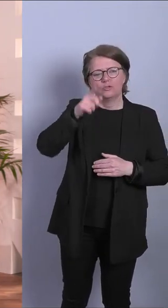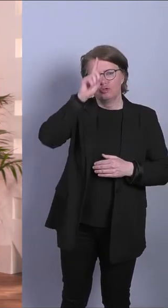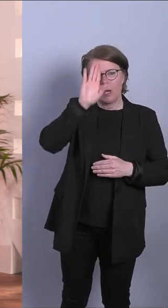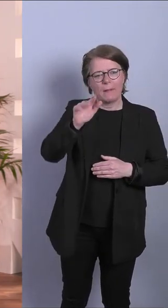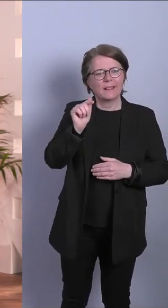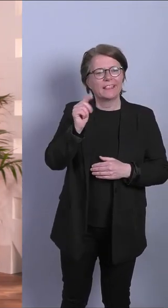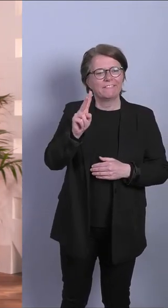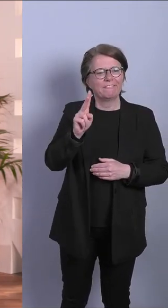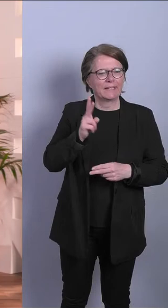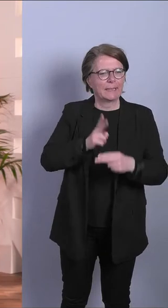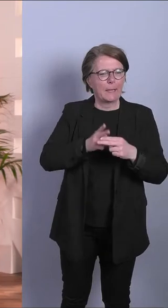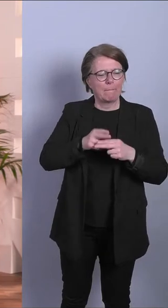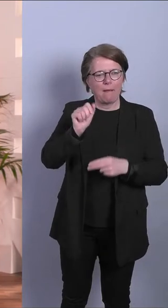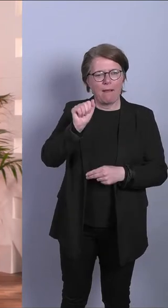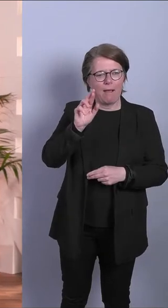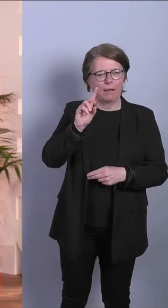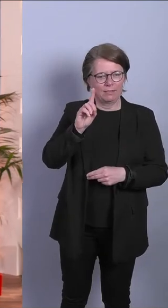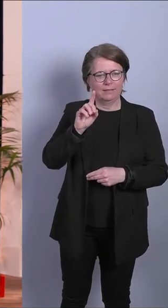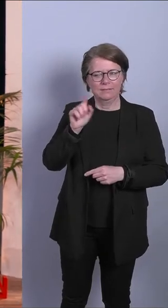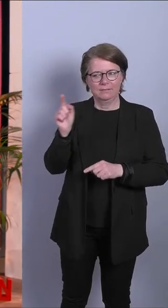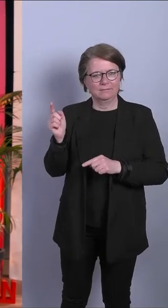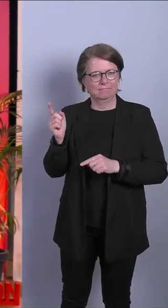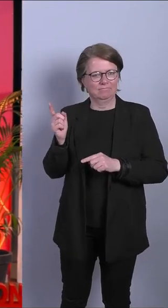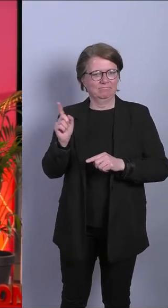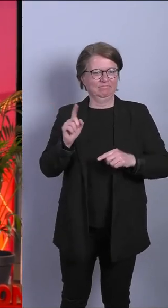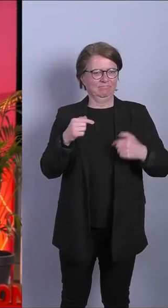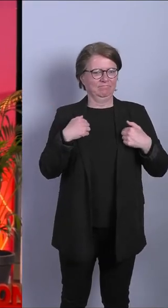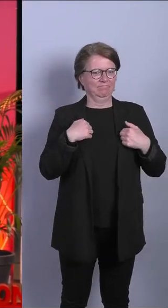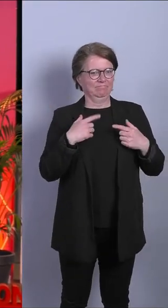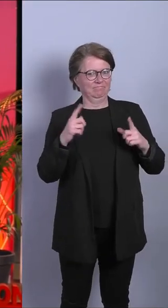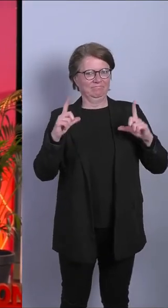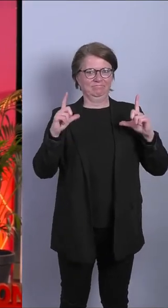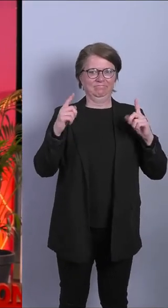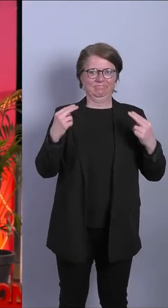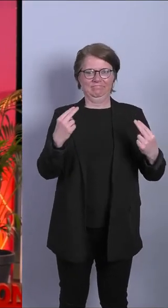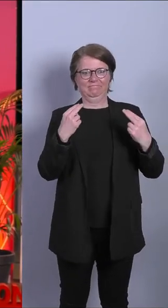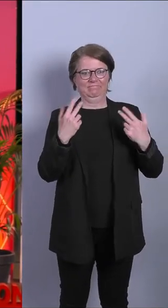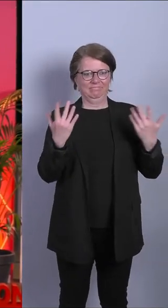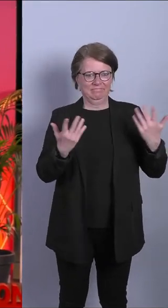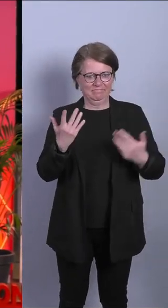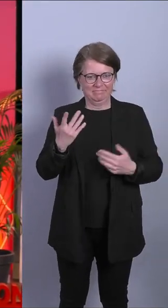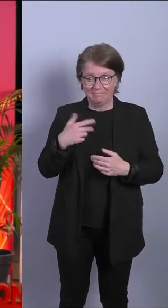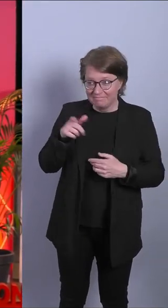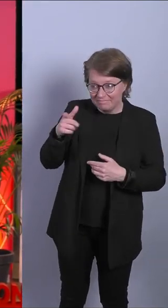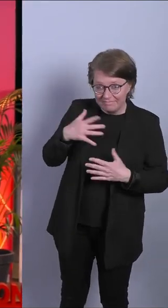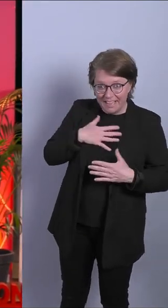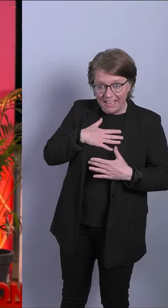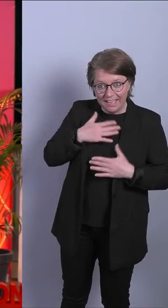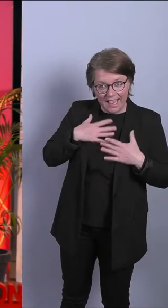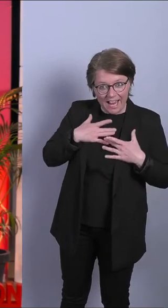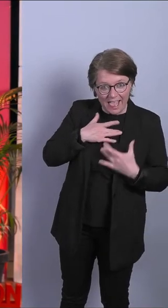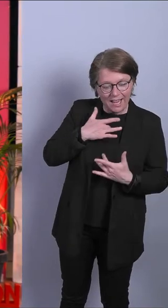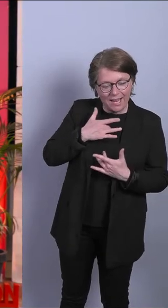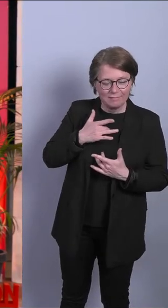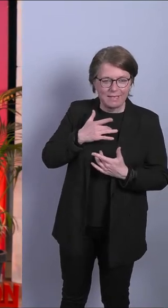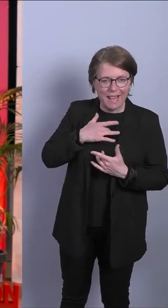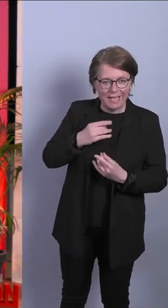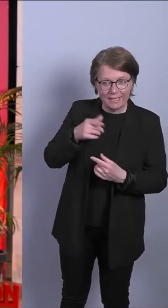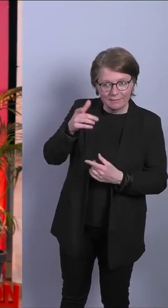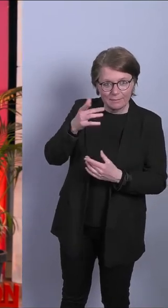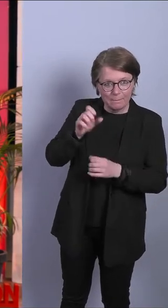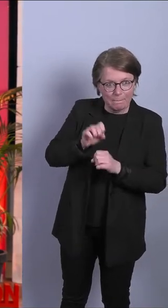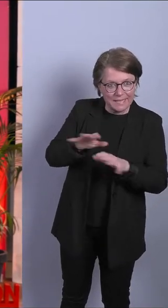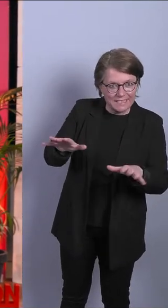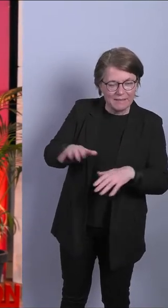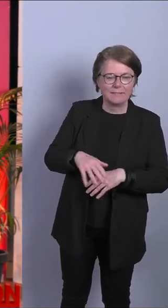seen in the morning show. How do you like the hype? You like that? You're a media professional. And I hear